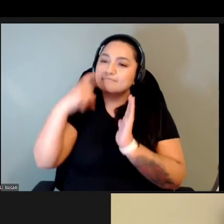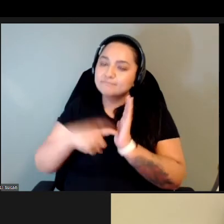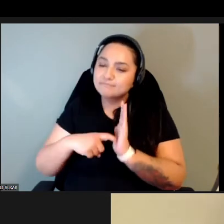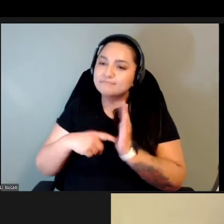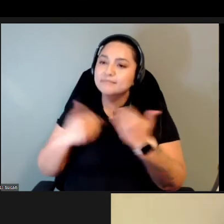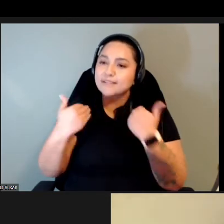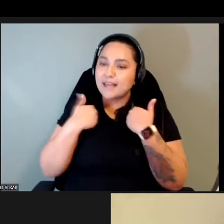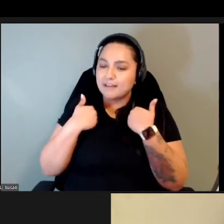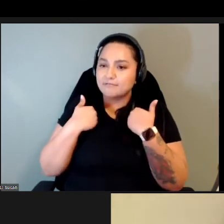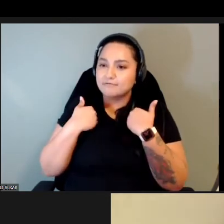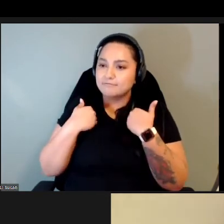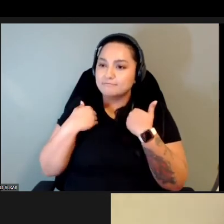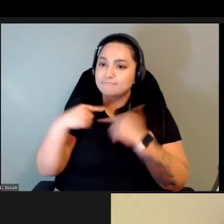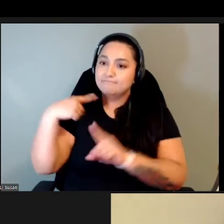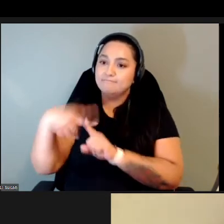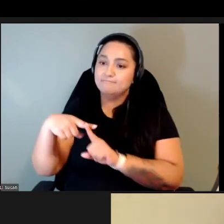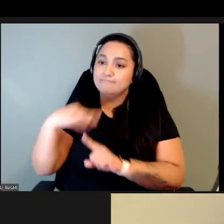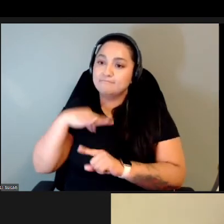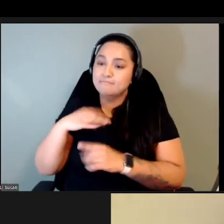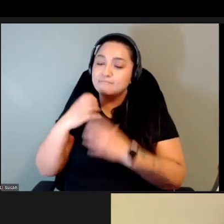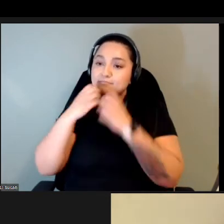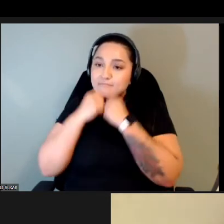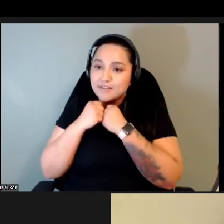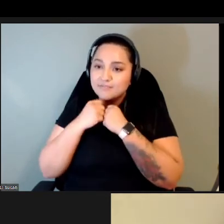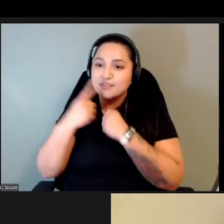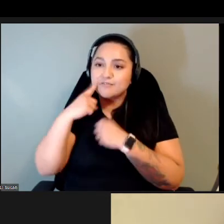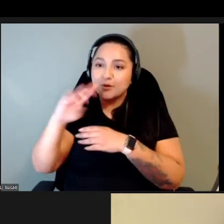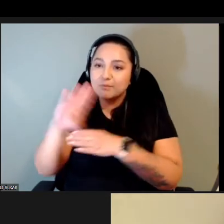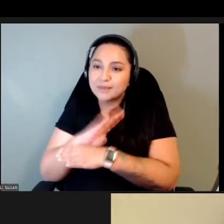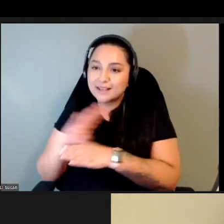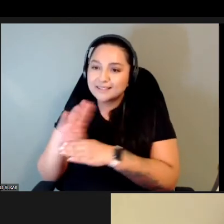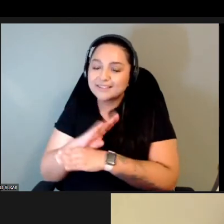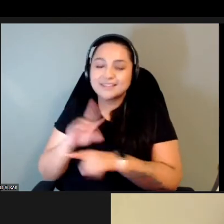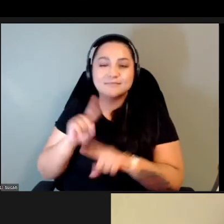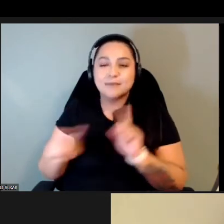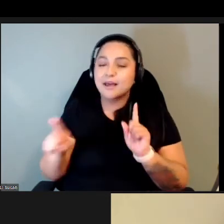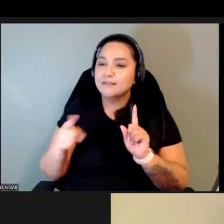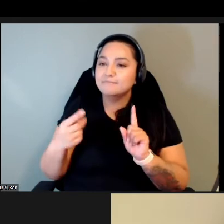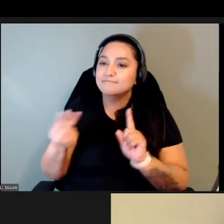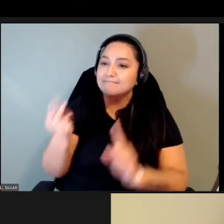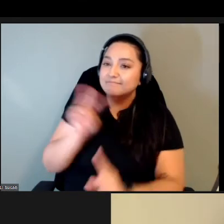people, they don't understand the value of cultural cooperatives. So